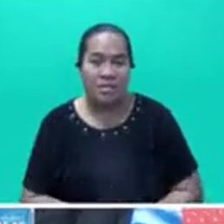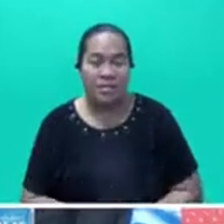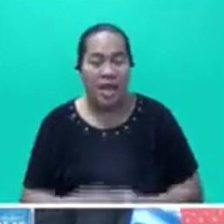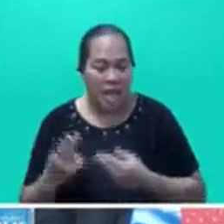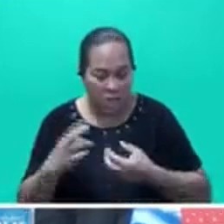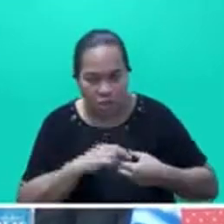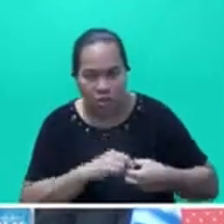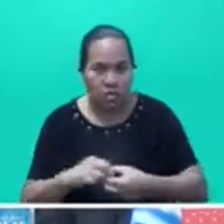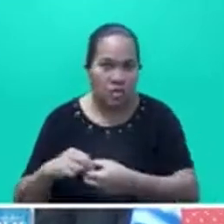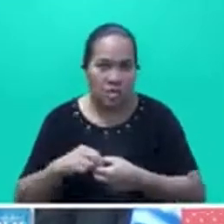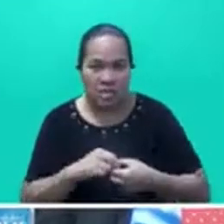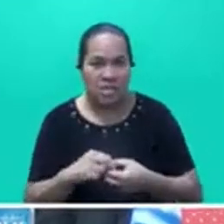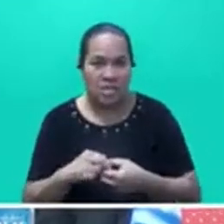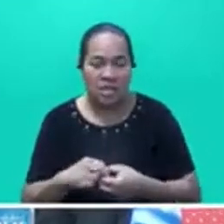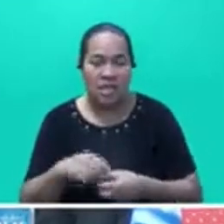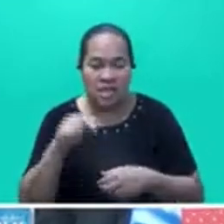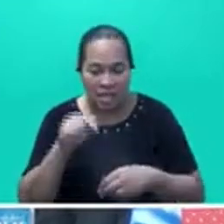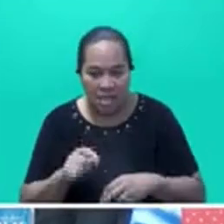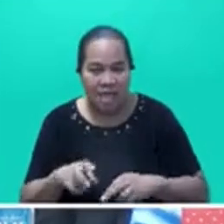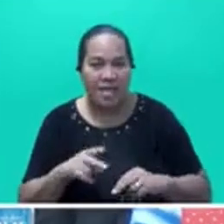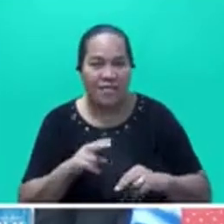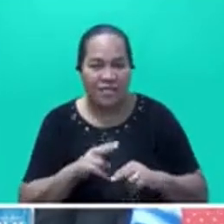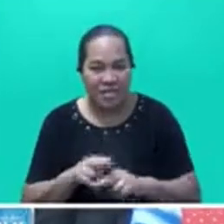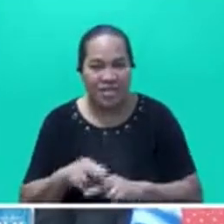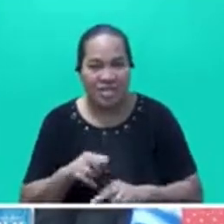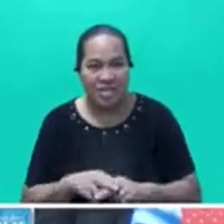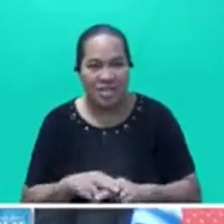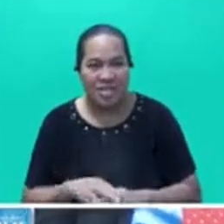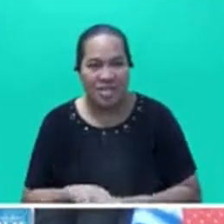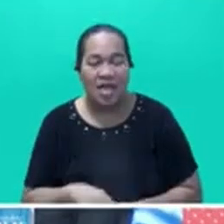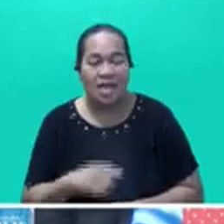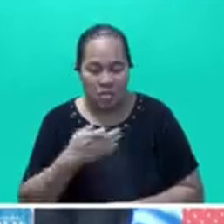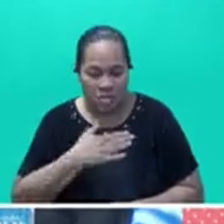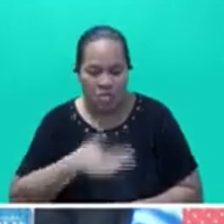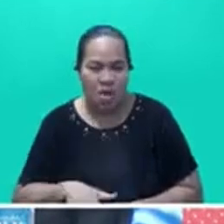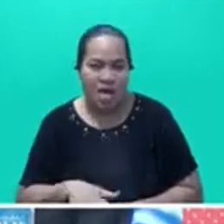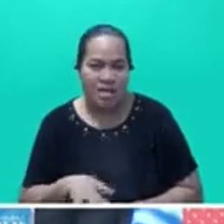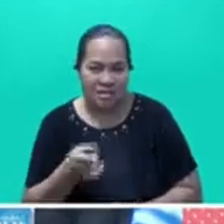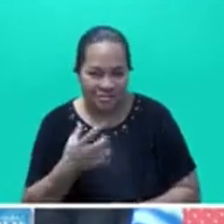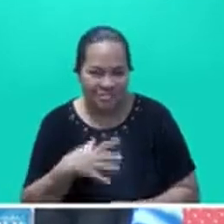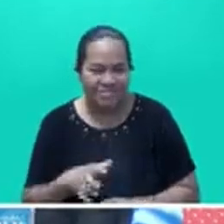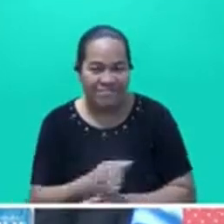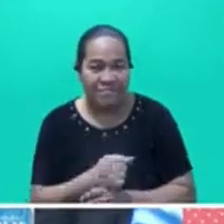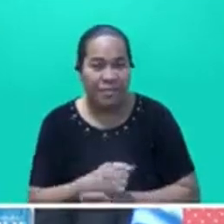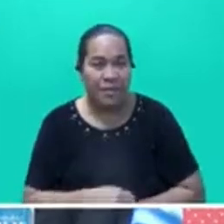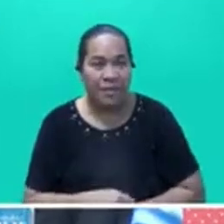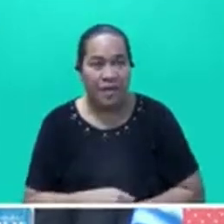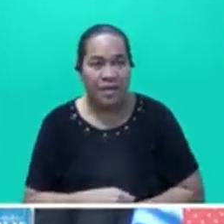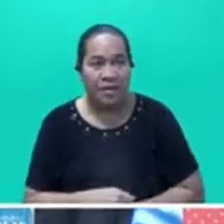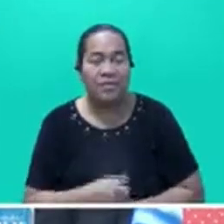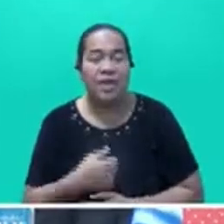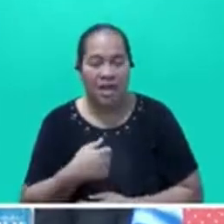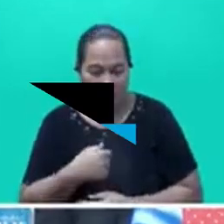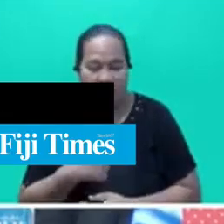unity in the Fiji that we aspire to. I wish to